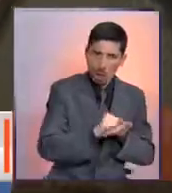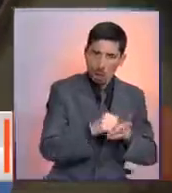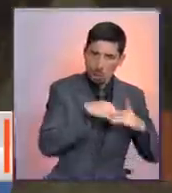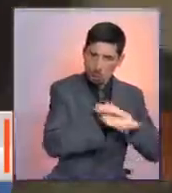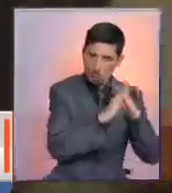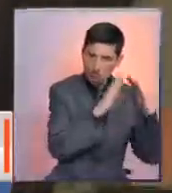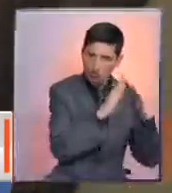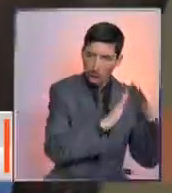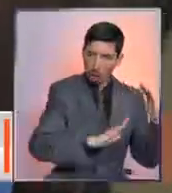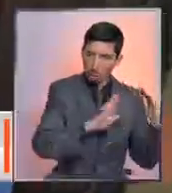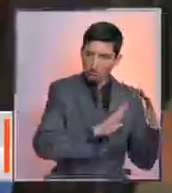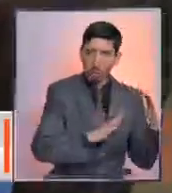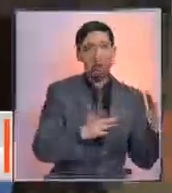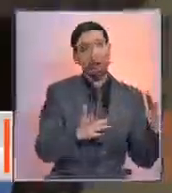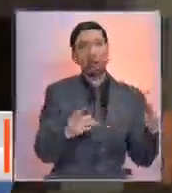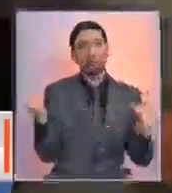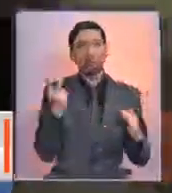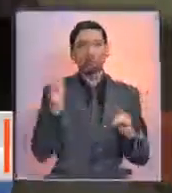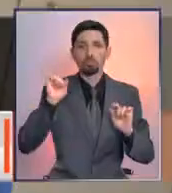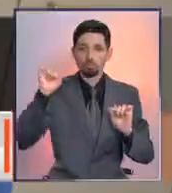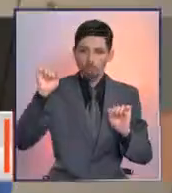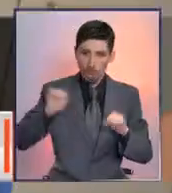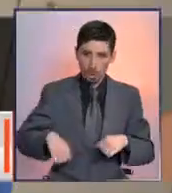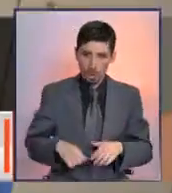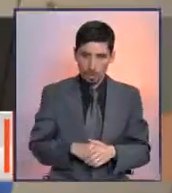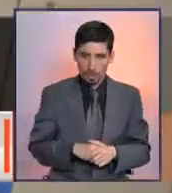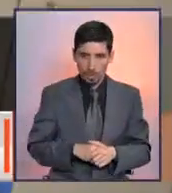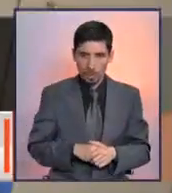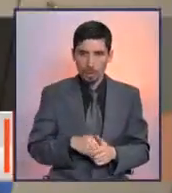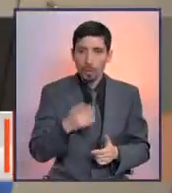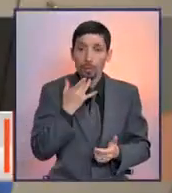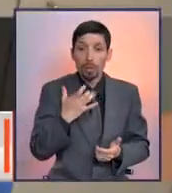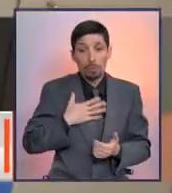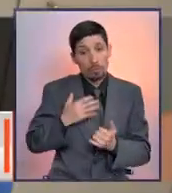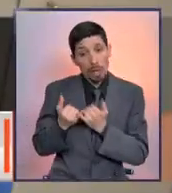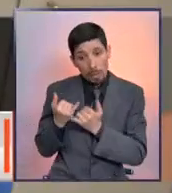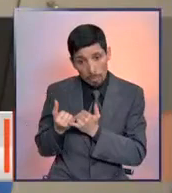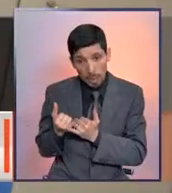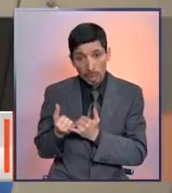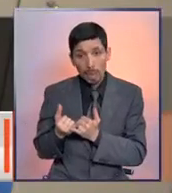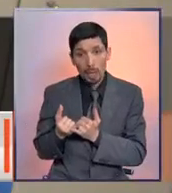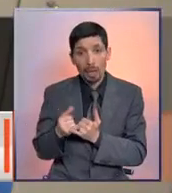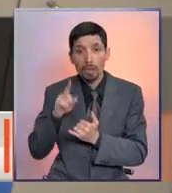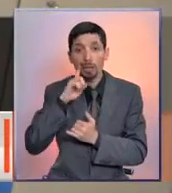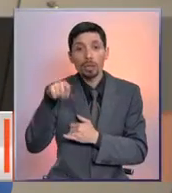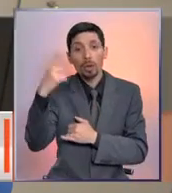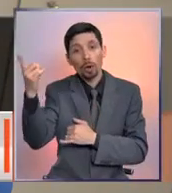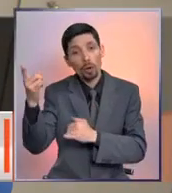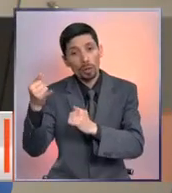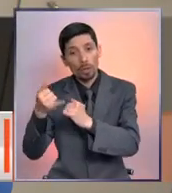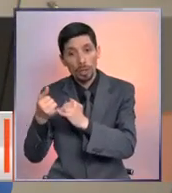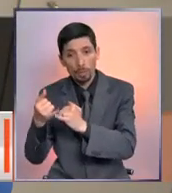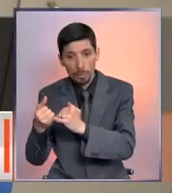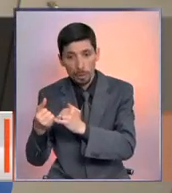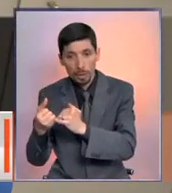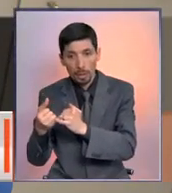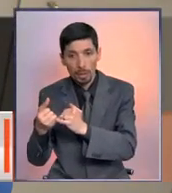adentro. Ellas aceptaron. That is because of my friend when she have another friend